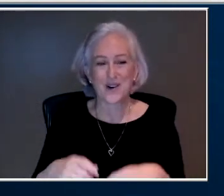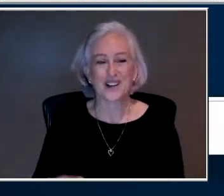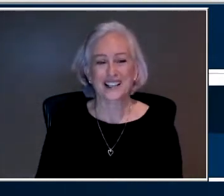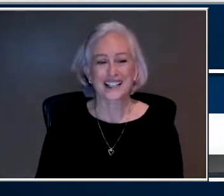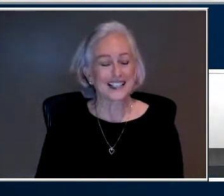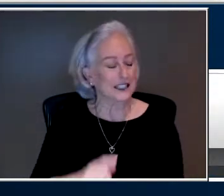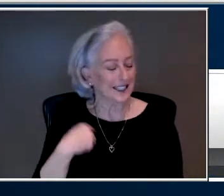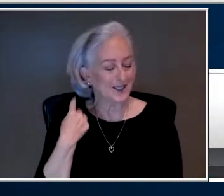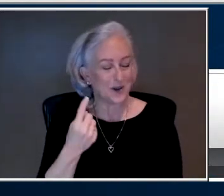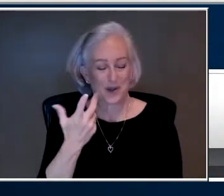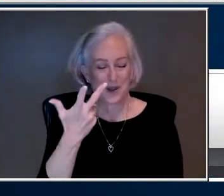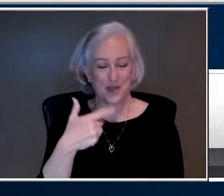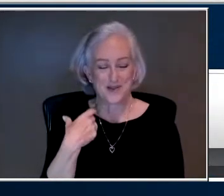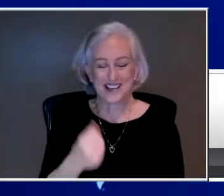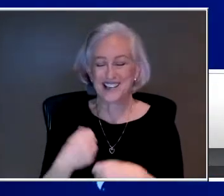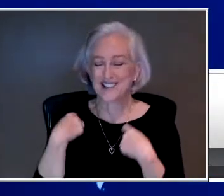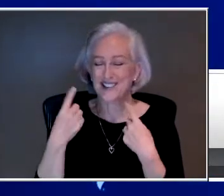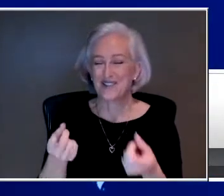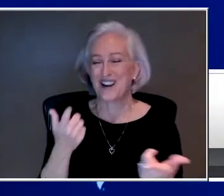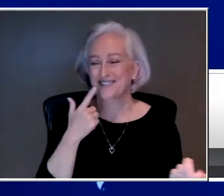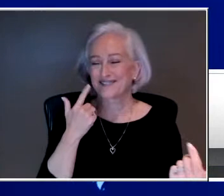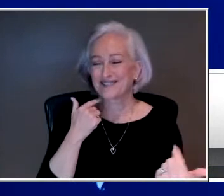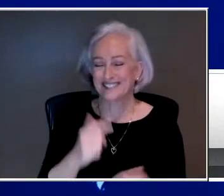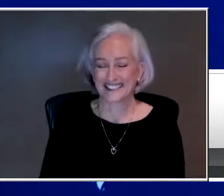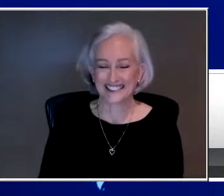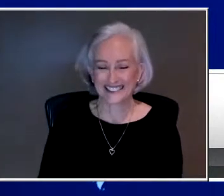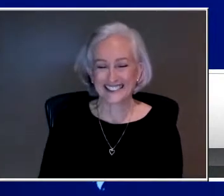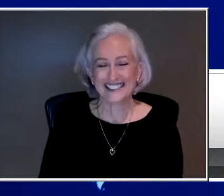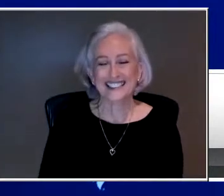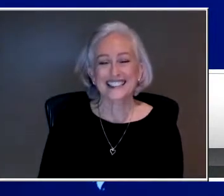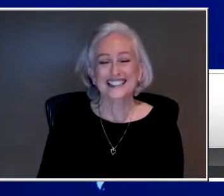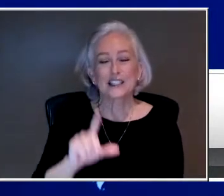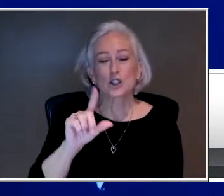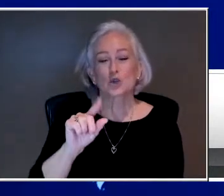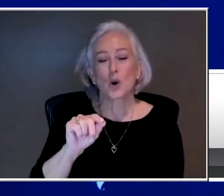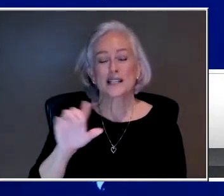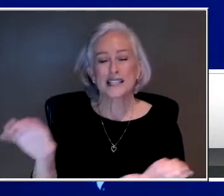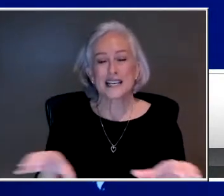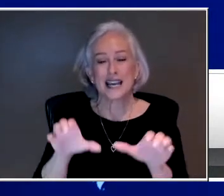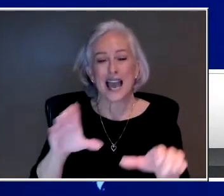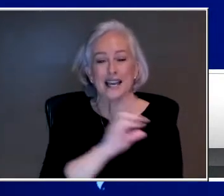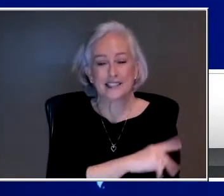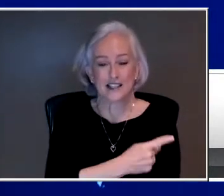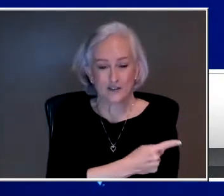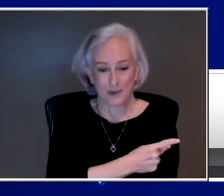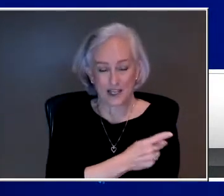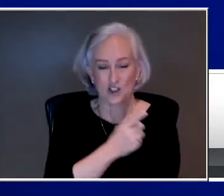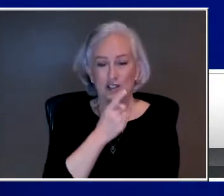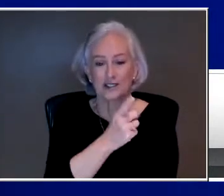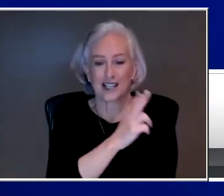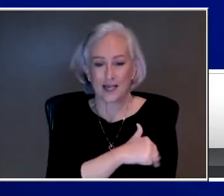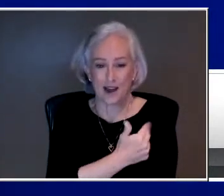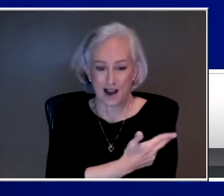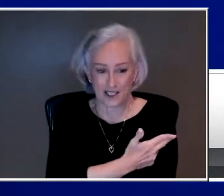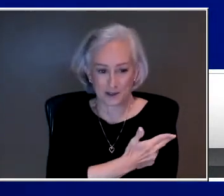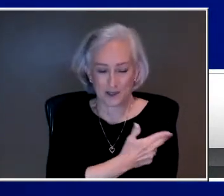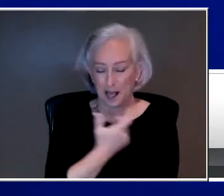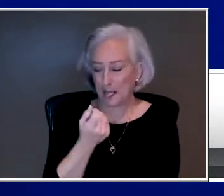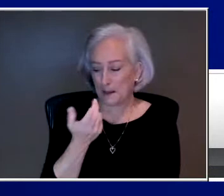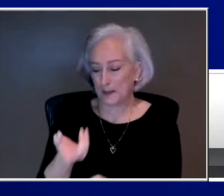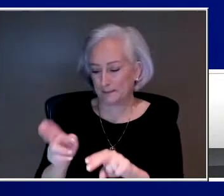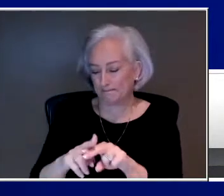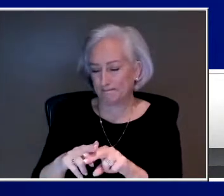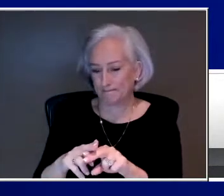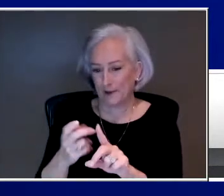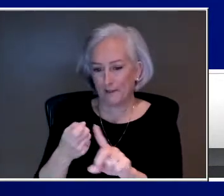3. Yeah, so right now we have 20 active patients in the hospital. Again, up a little bit from last week, but